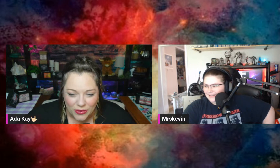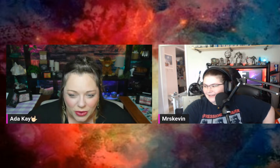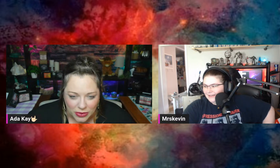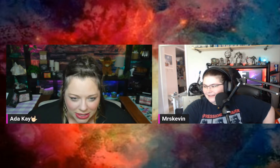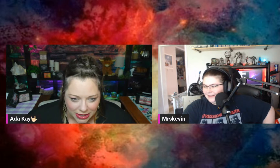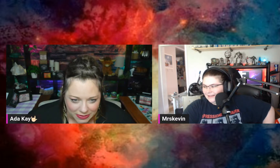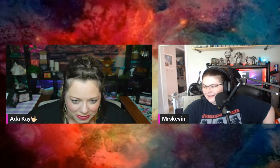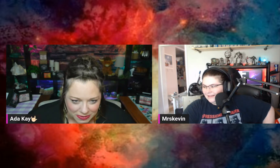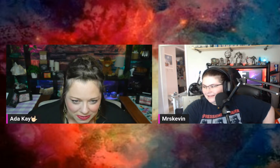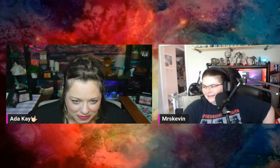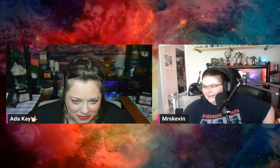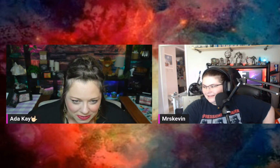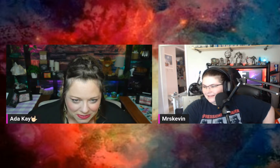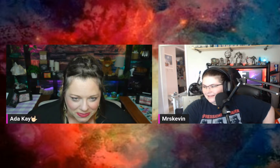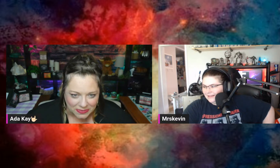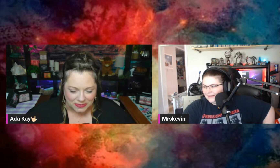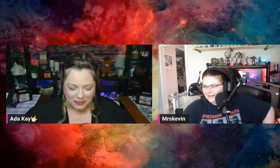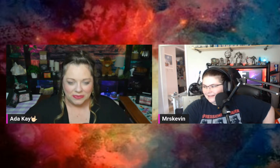What was that?